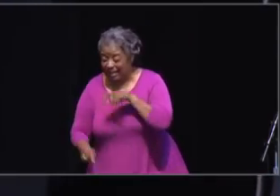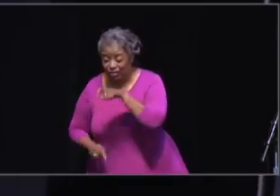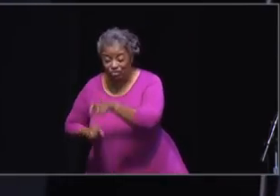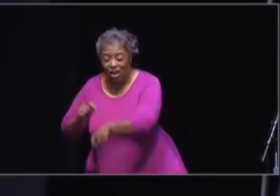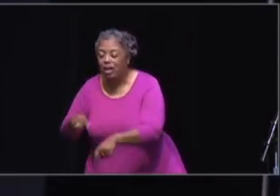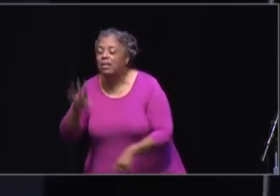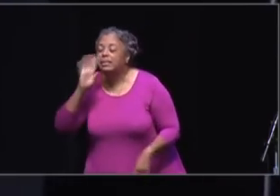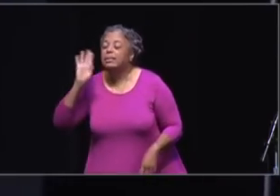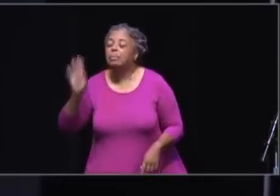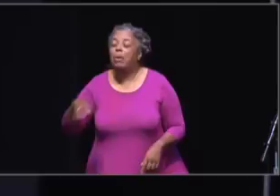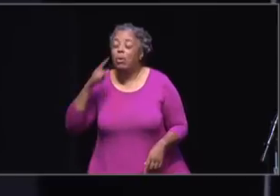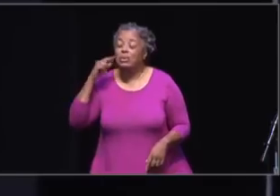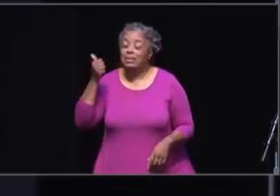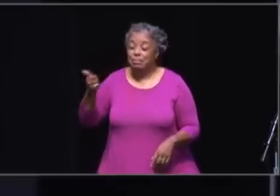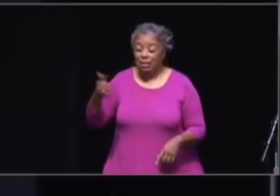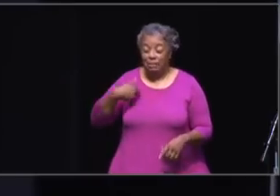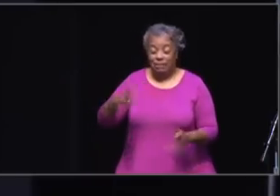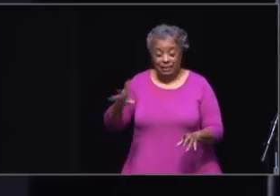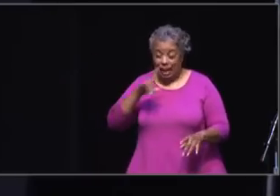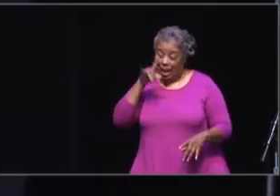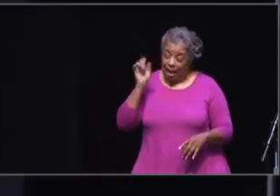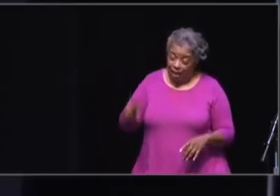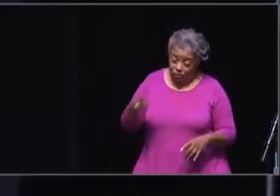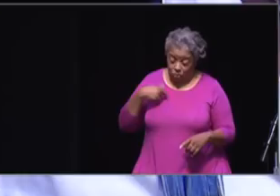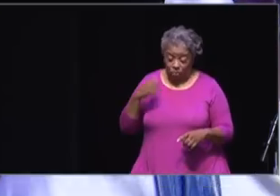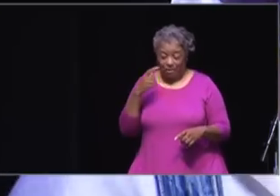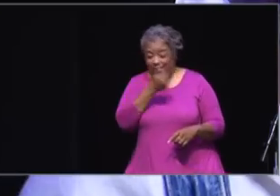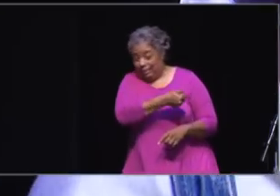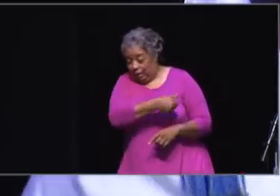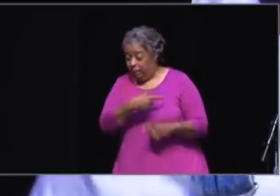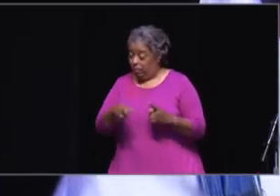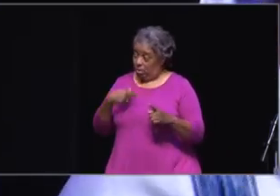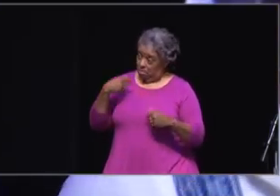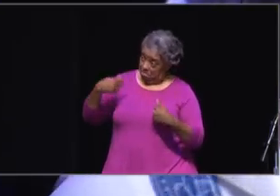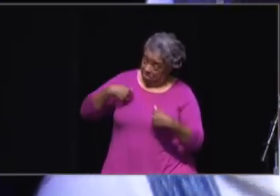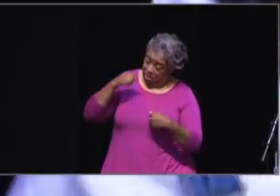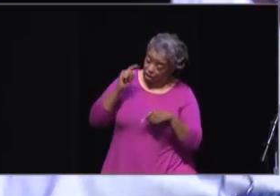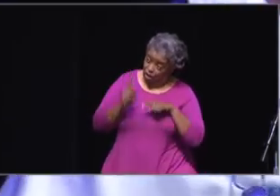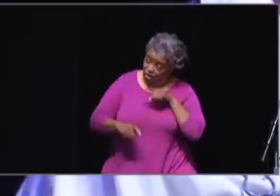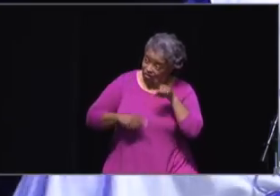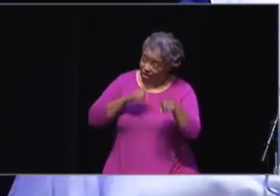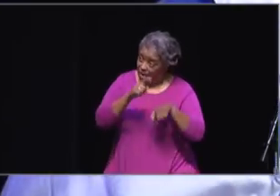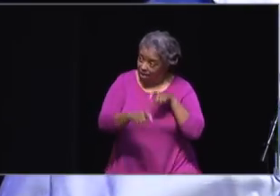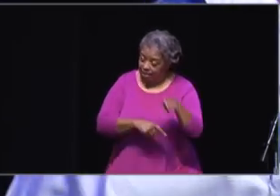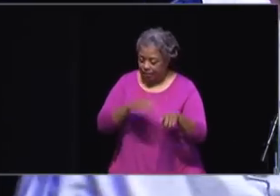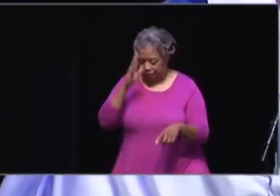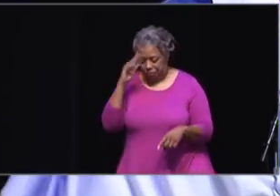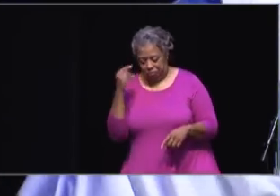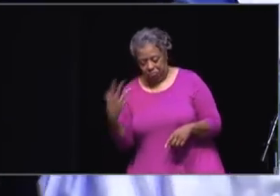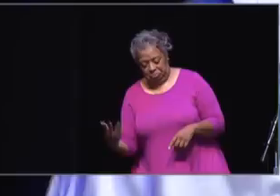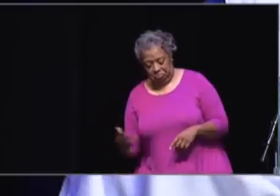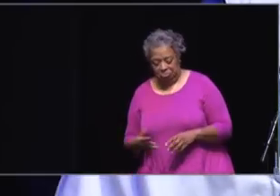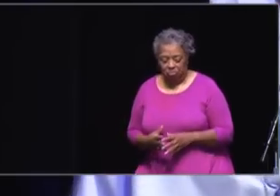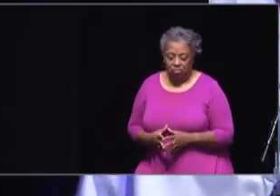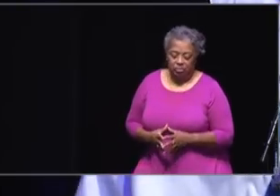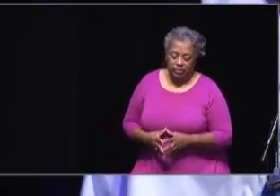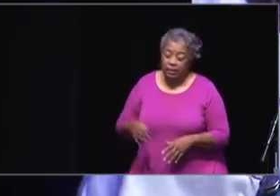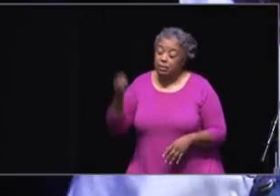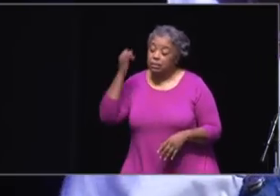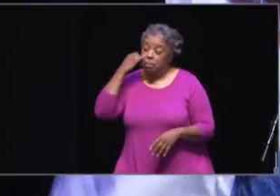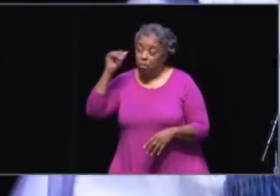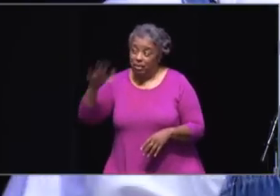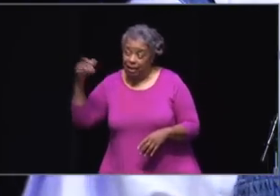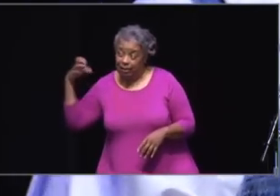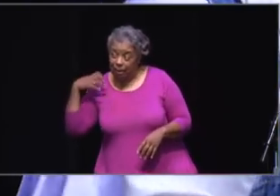running, oh, if he ask you if I was running, if